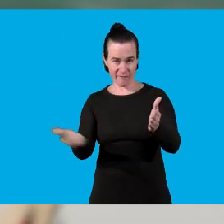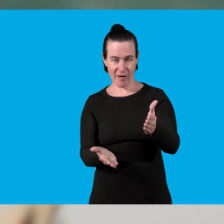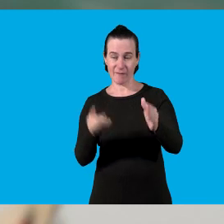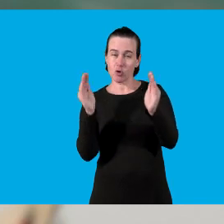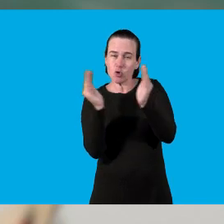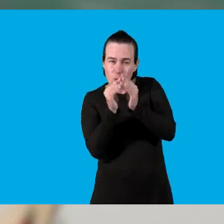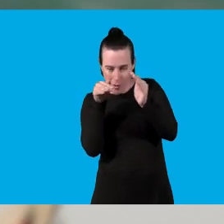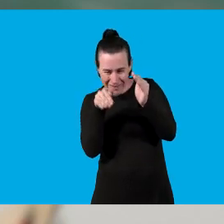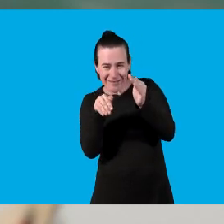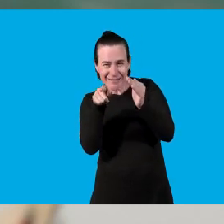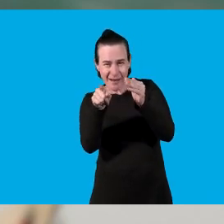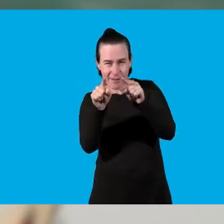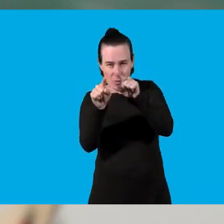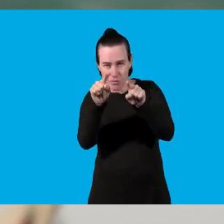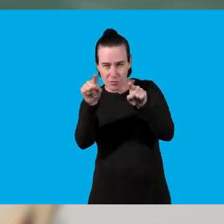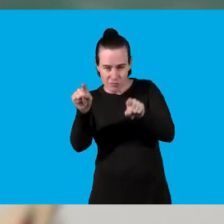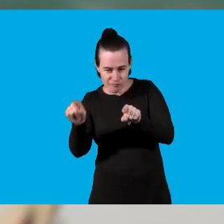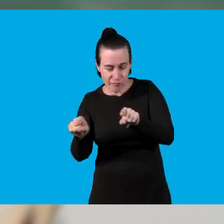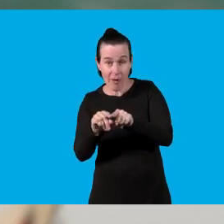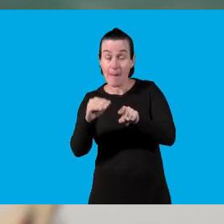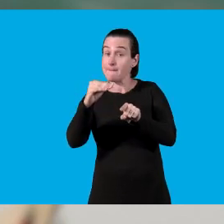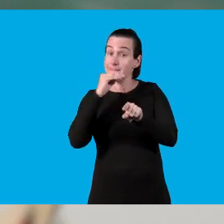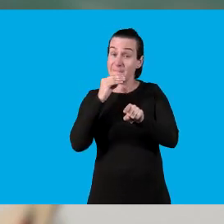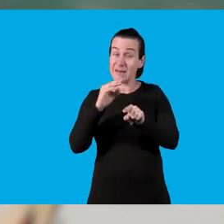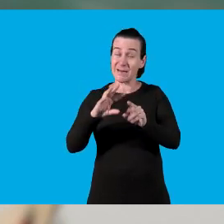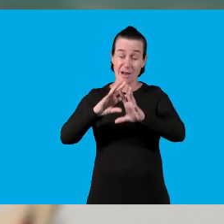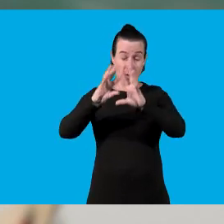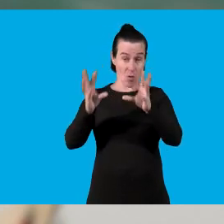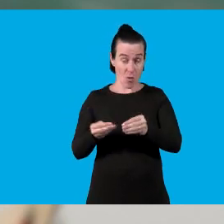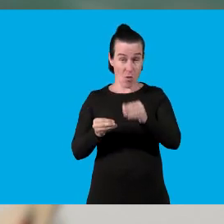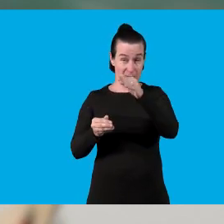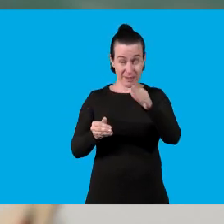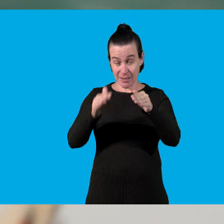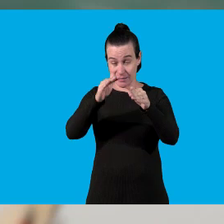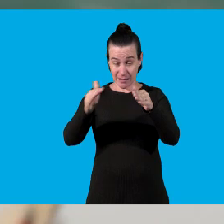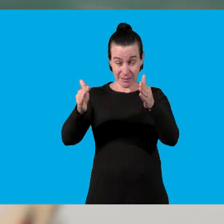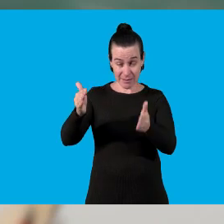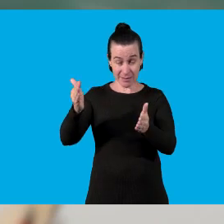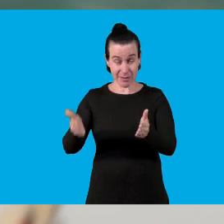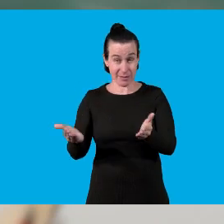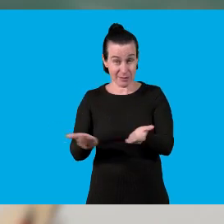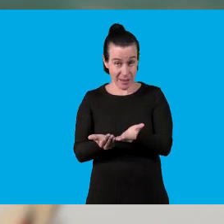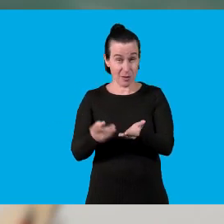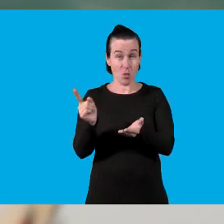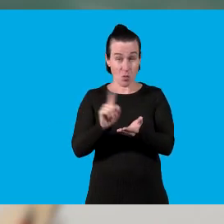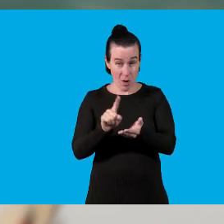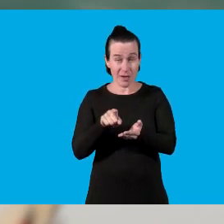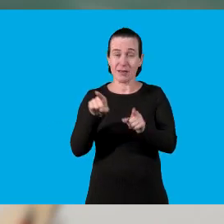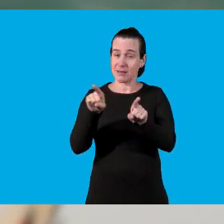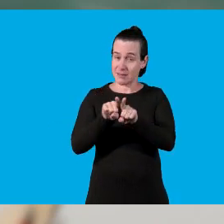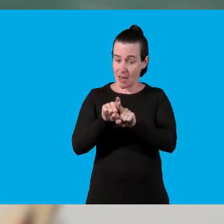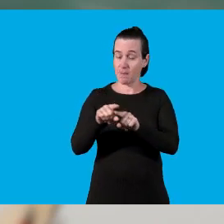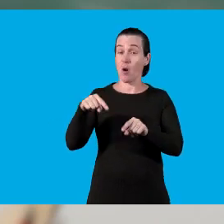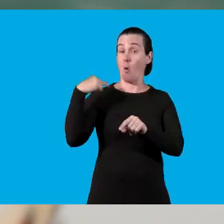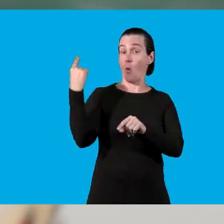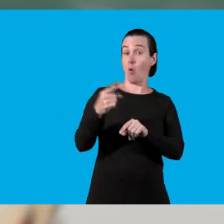the word regular means that all the sides of that pentagon are equal and all the angles of that pentagon